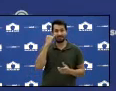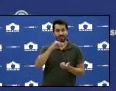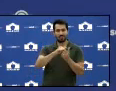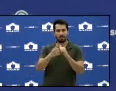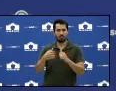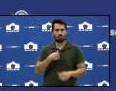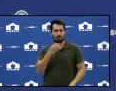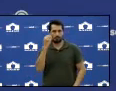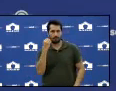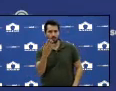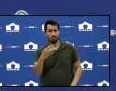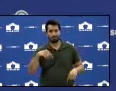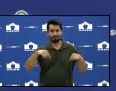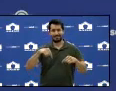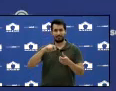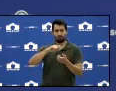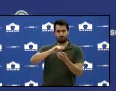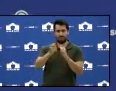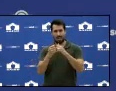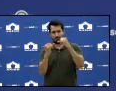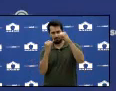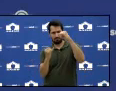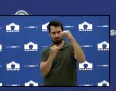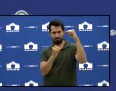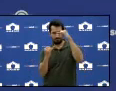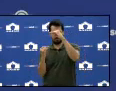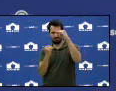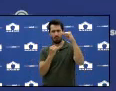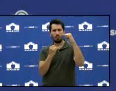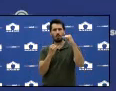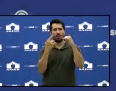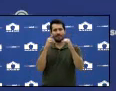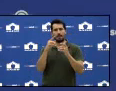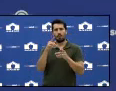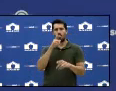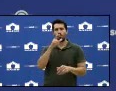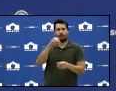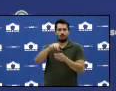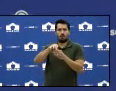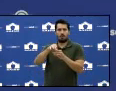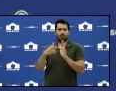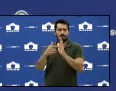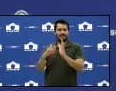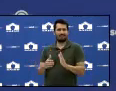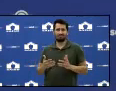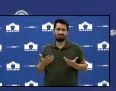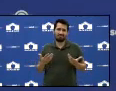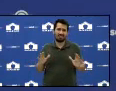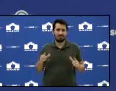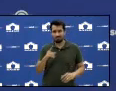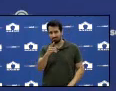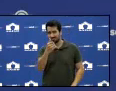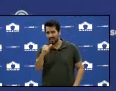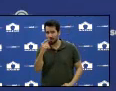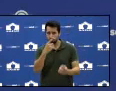has no impact on total or on attendance boundaries for schools. So with that, if there are any